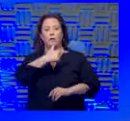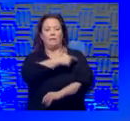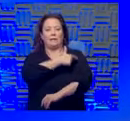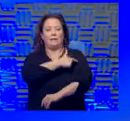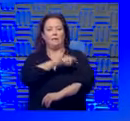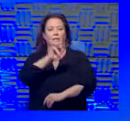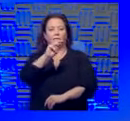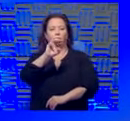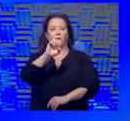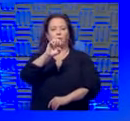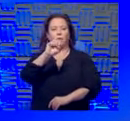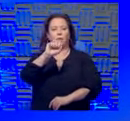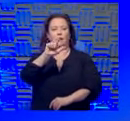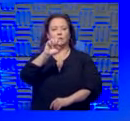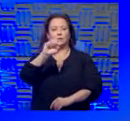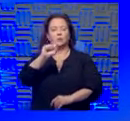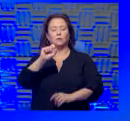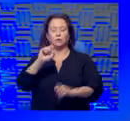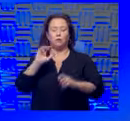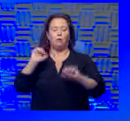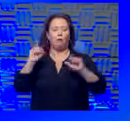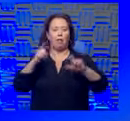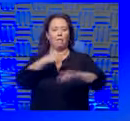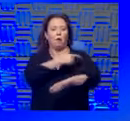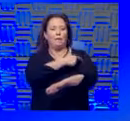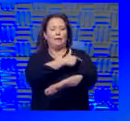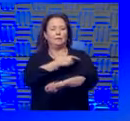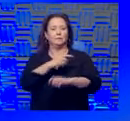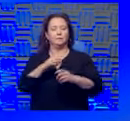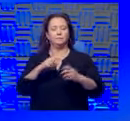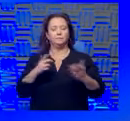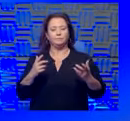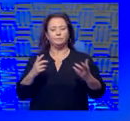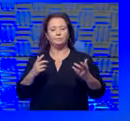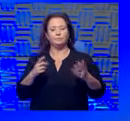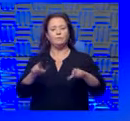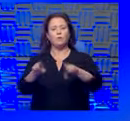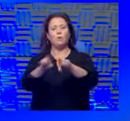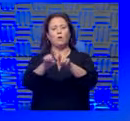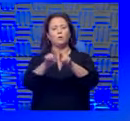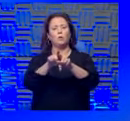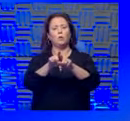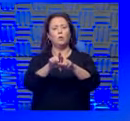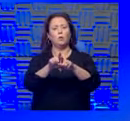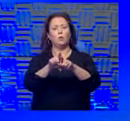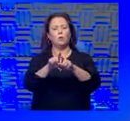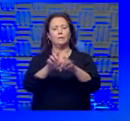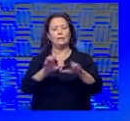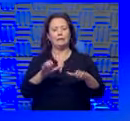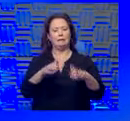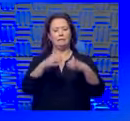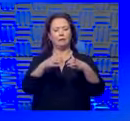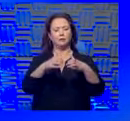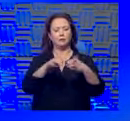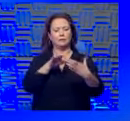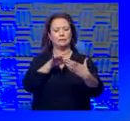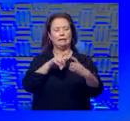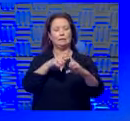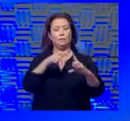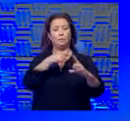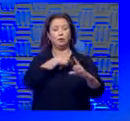measles, so we should all be up to date on that. But what they've also found in one of these cluster studies from